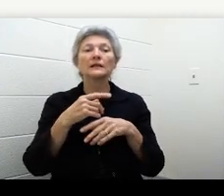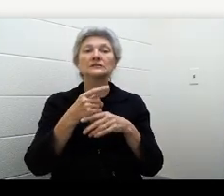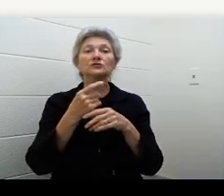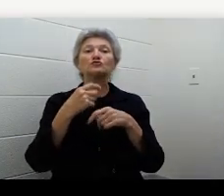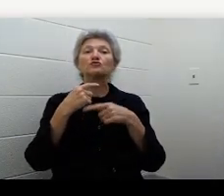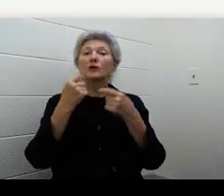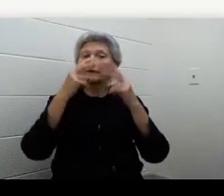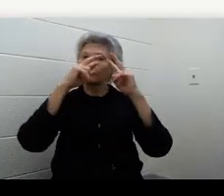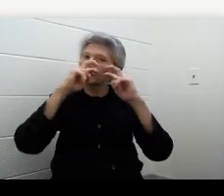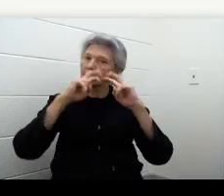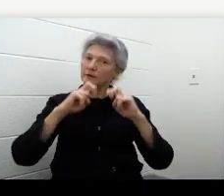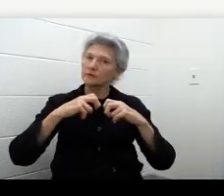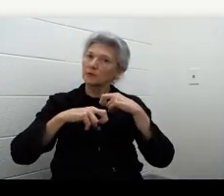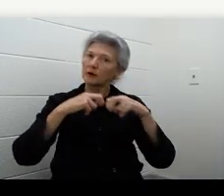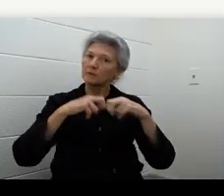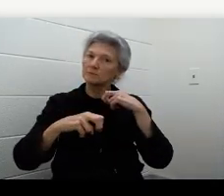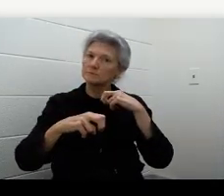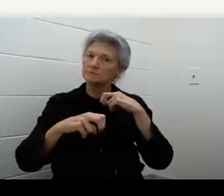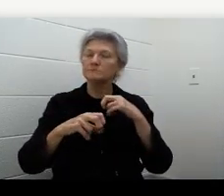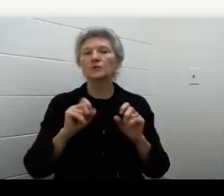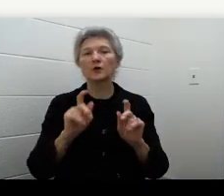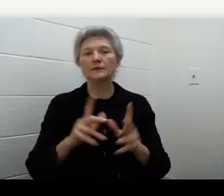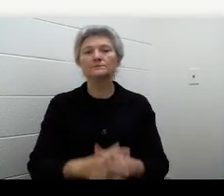of this problem.